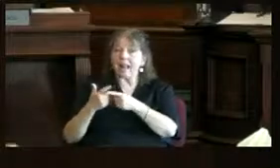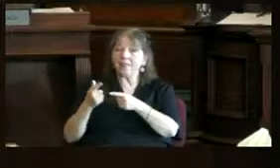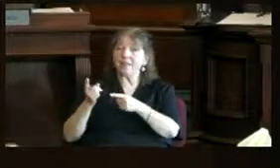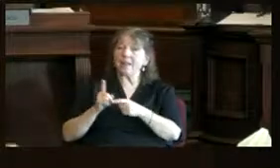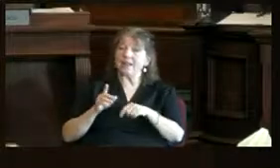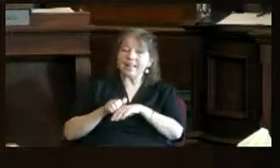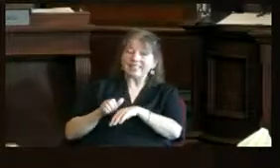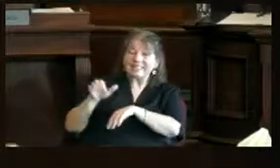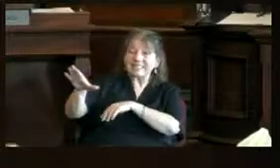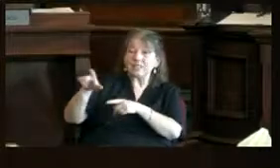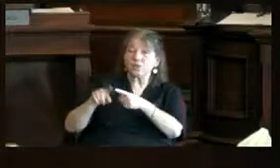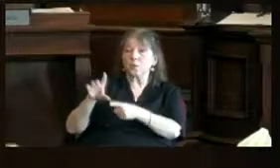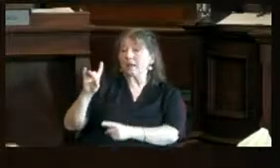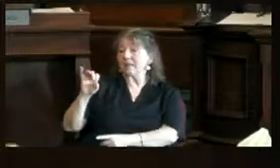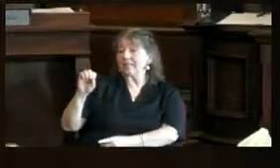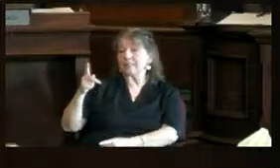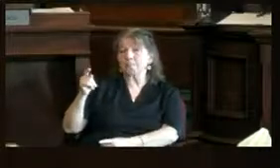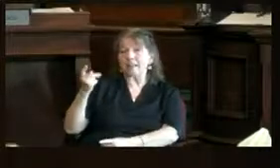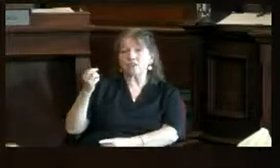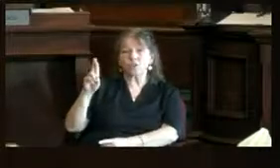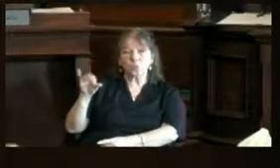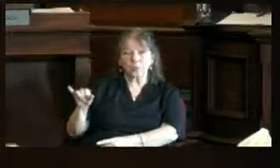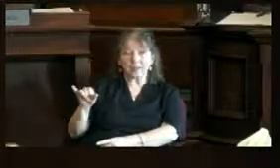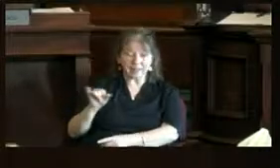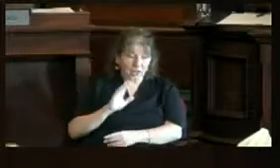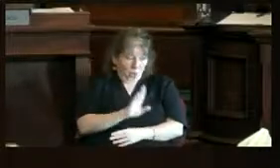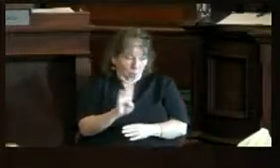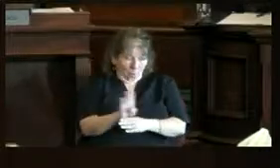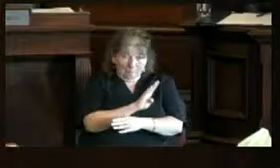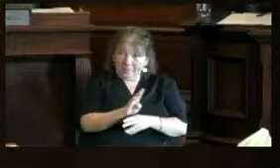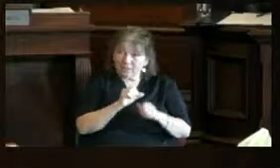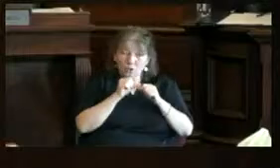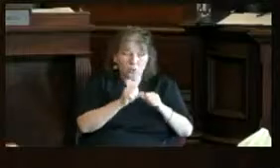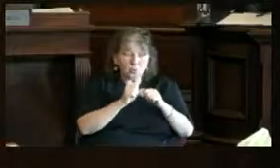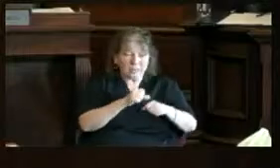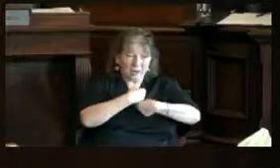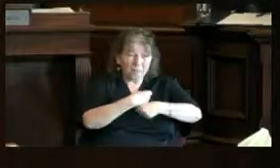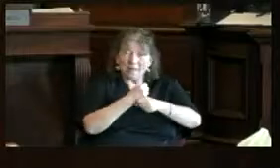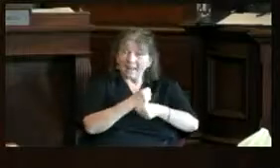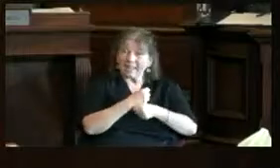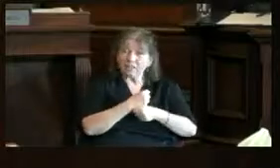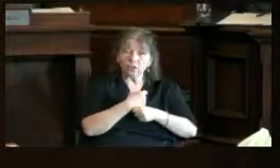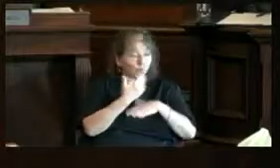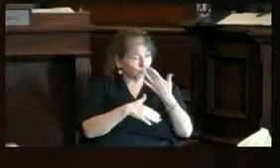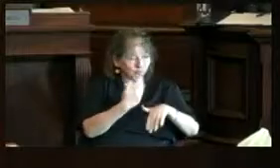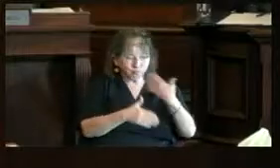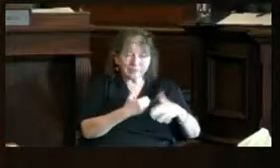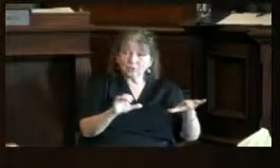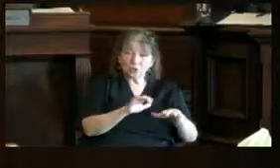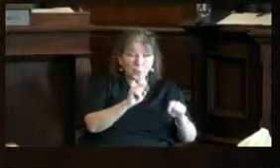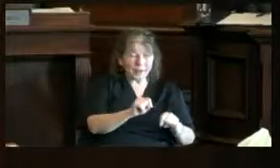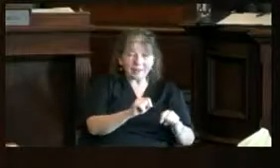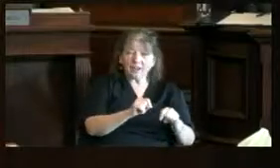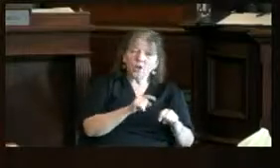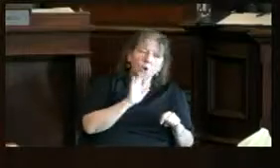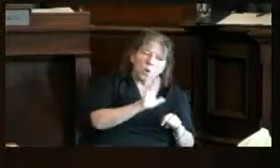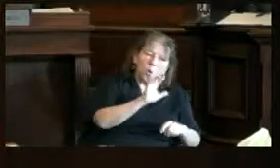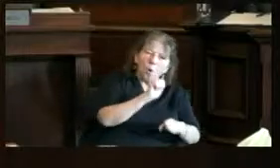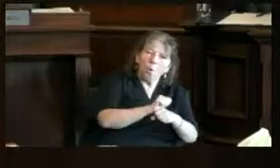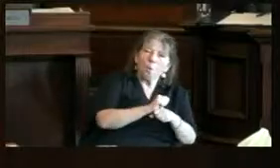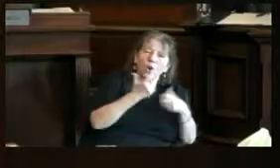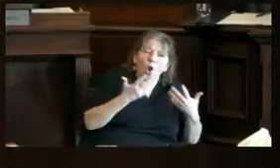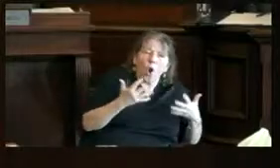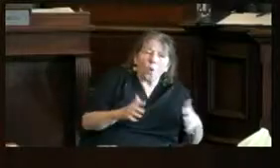a dispensary. That's your business. You mean that thing you already do? That thing you